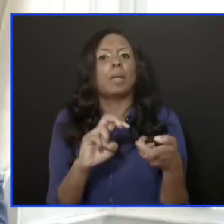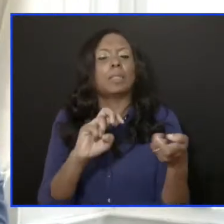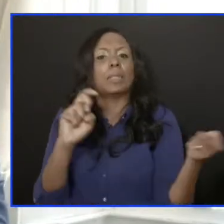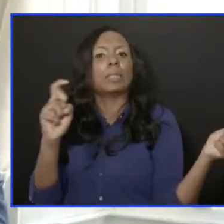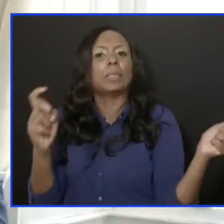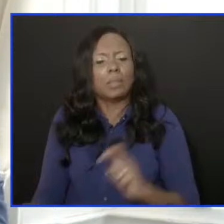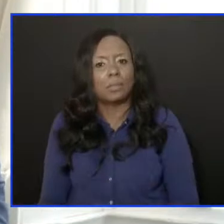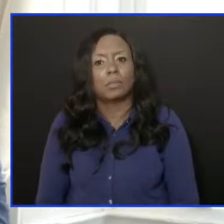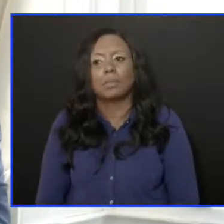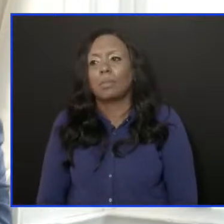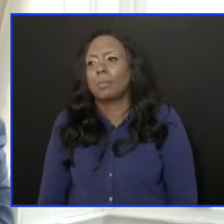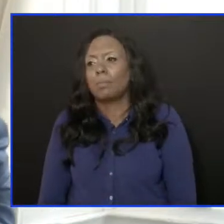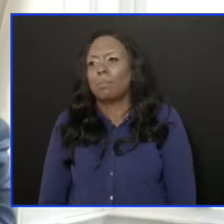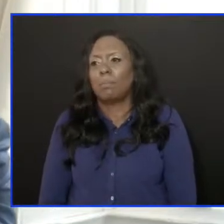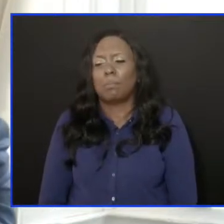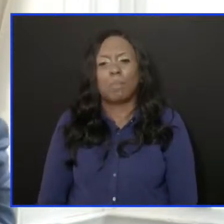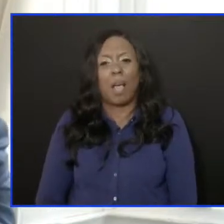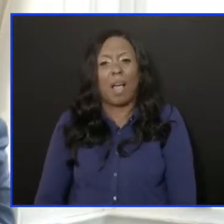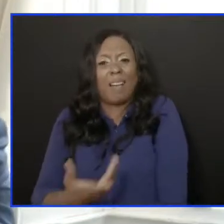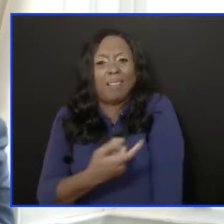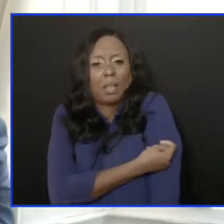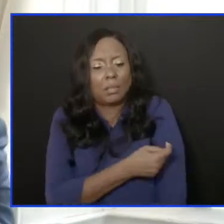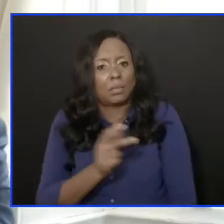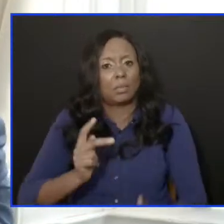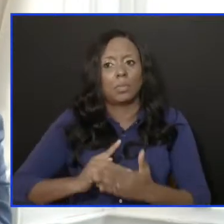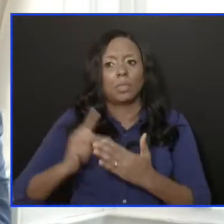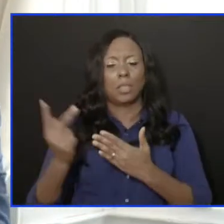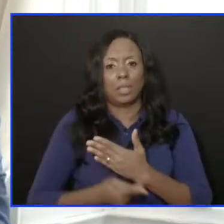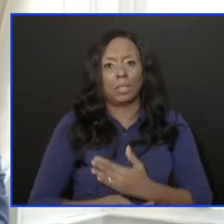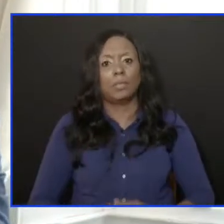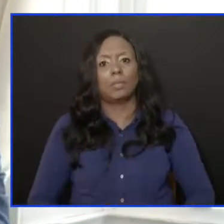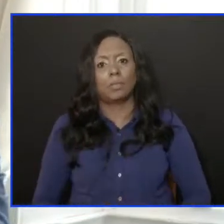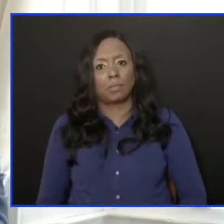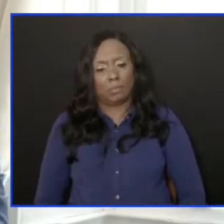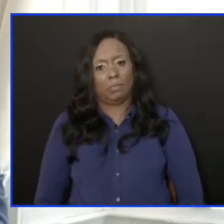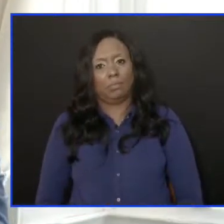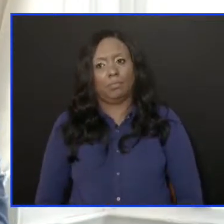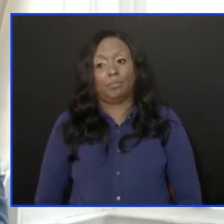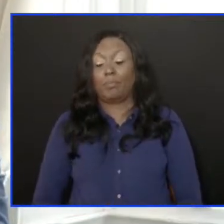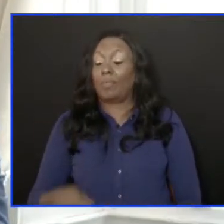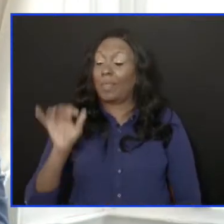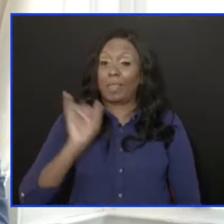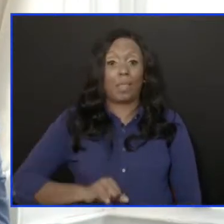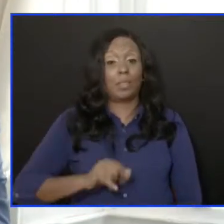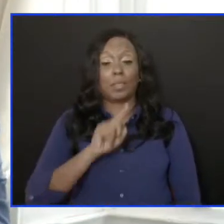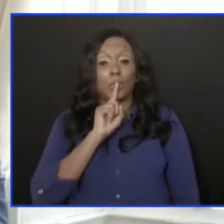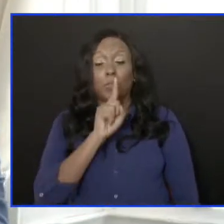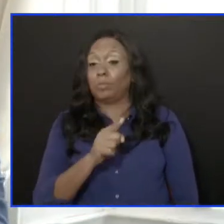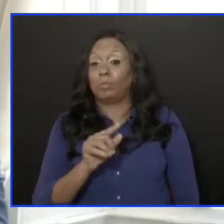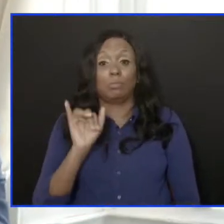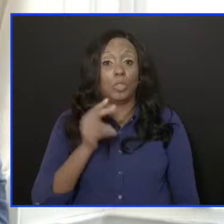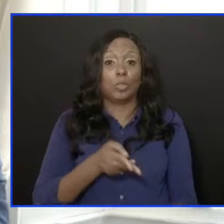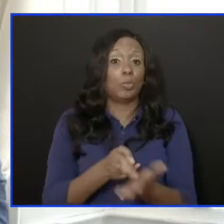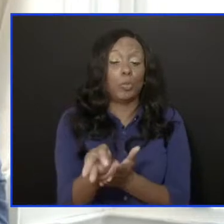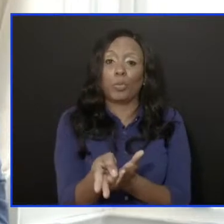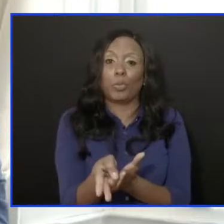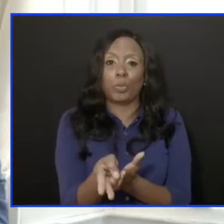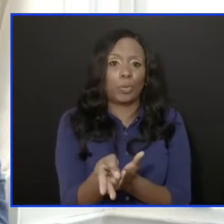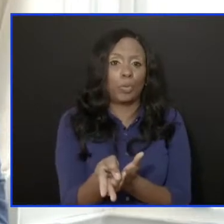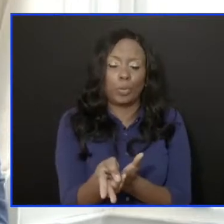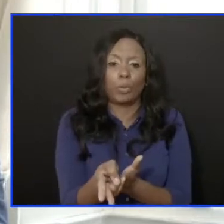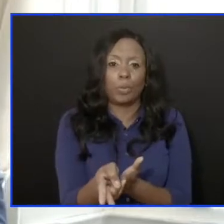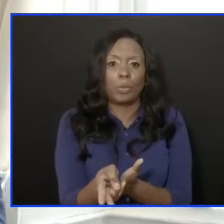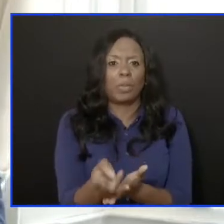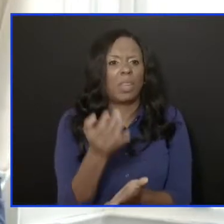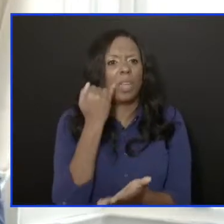a massive vaccination program within their country. It's just the stark reality of where we are. The only way that we're going to get back